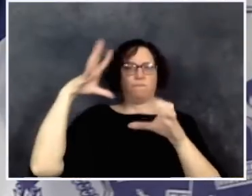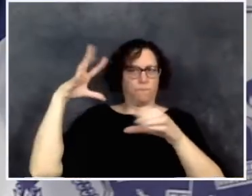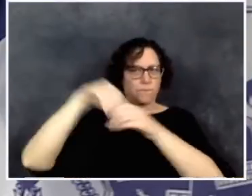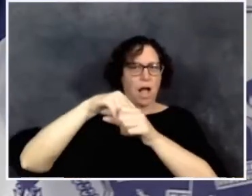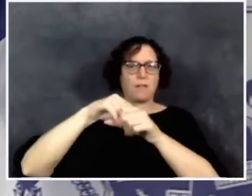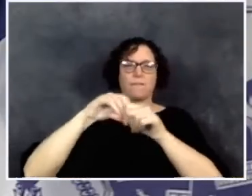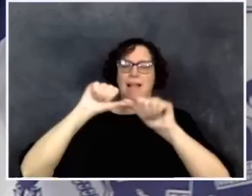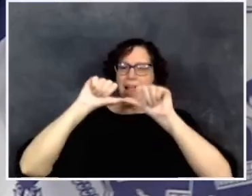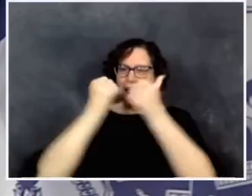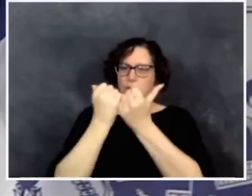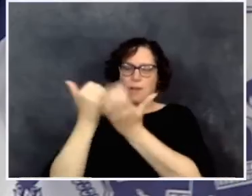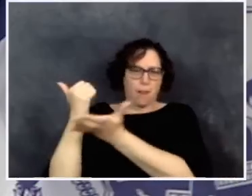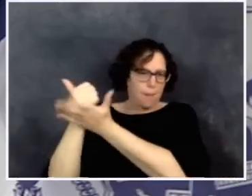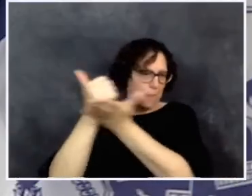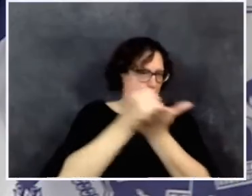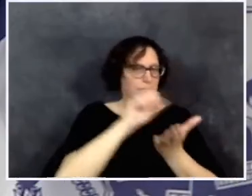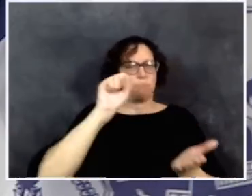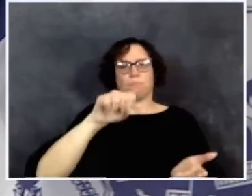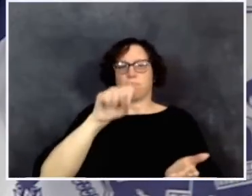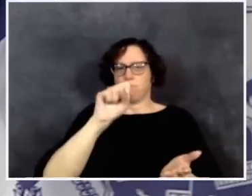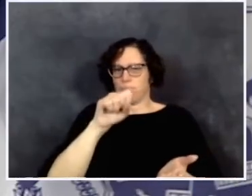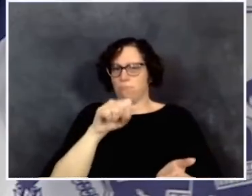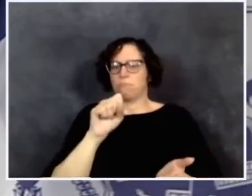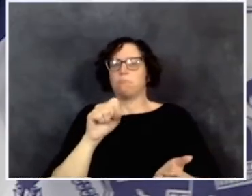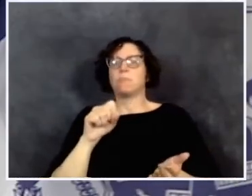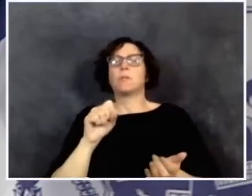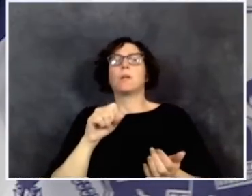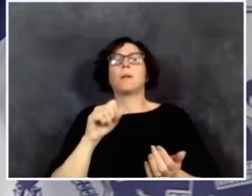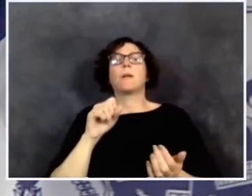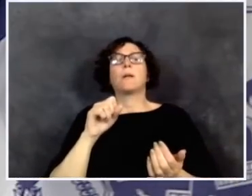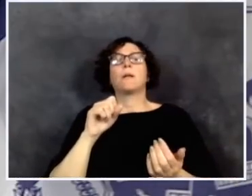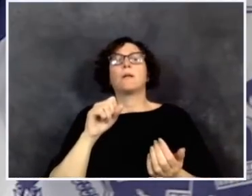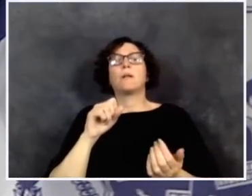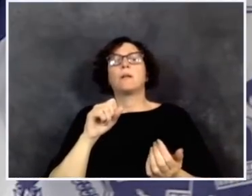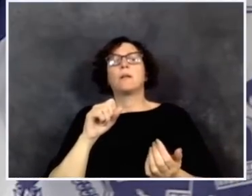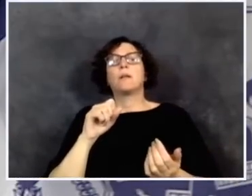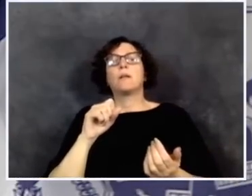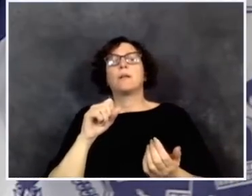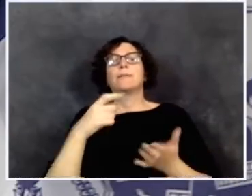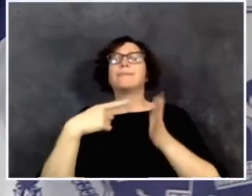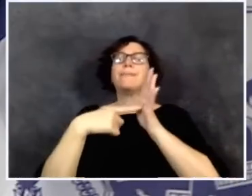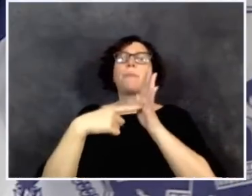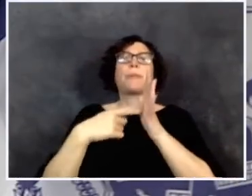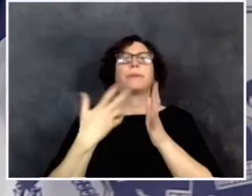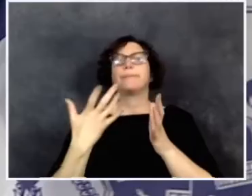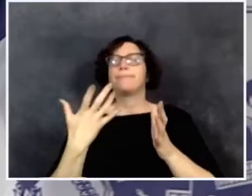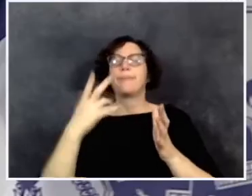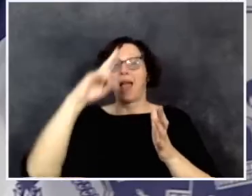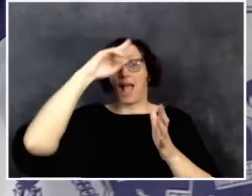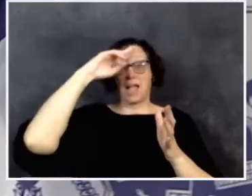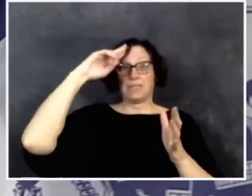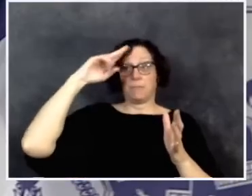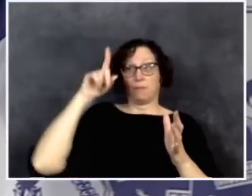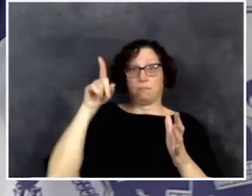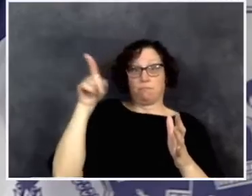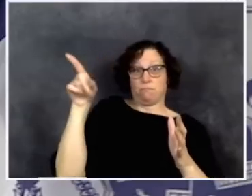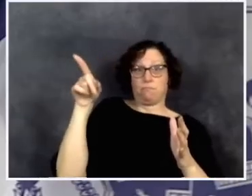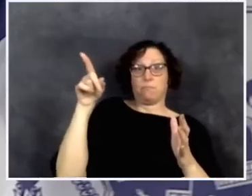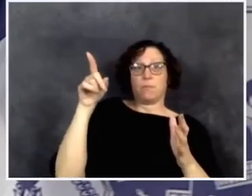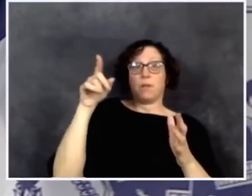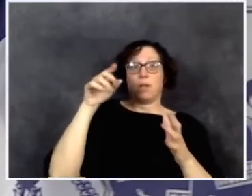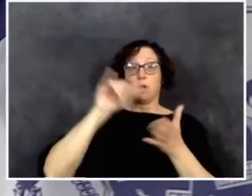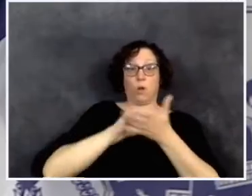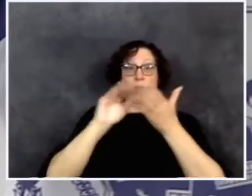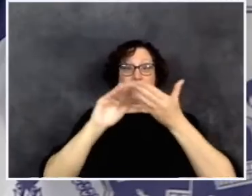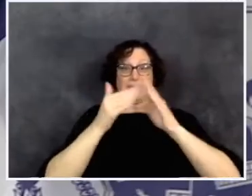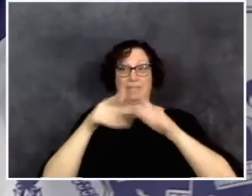let's just break it down. For example, in the hospital world, we run, of course, the city of New York runs health and hospitals, runs